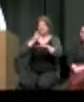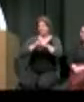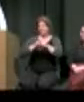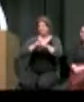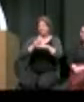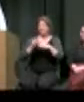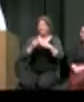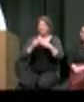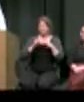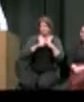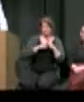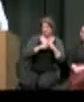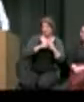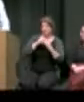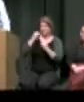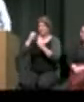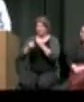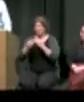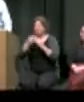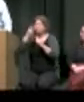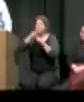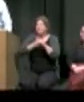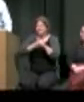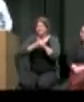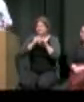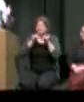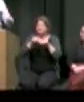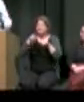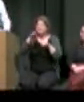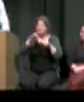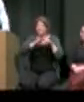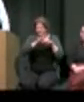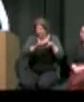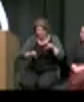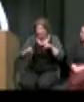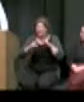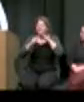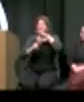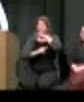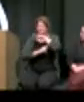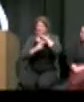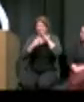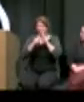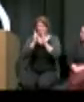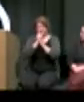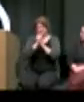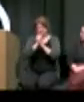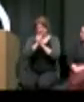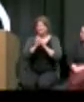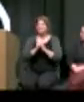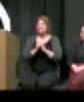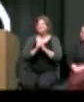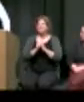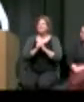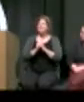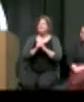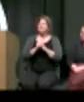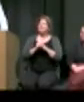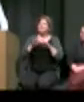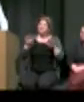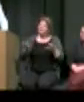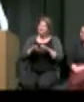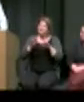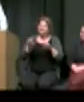2 months from start to finish to get the pipe in, to get the bridge in, which I'll show in a minute. And we had to use